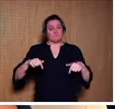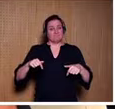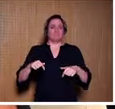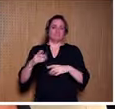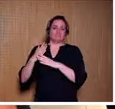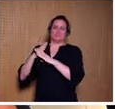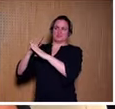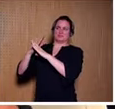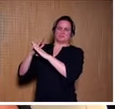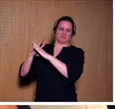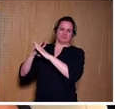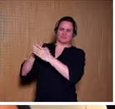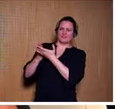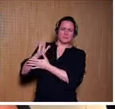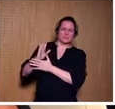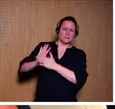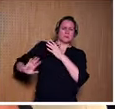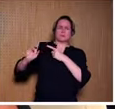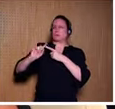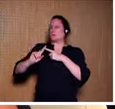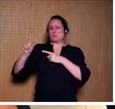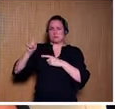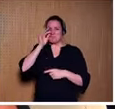anti-rights, misogynist, religiosity,